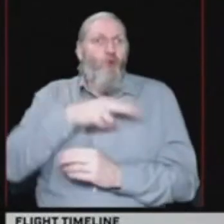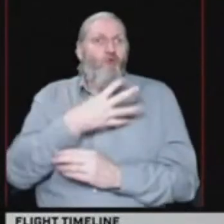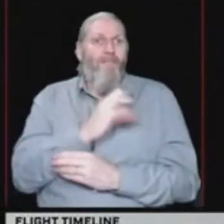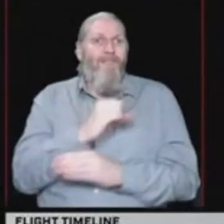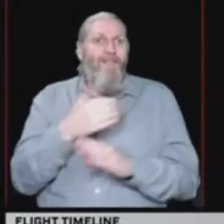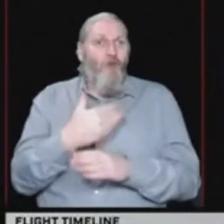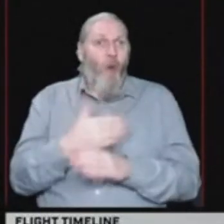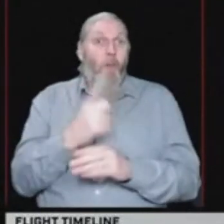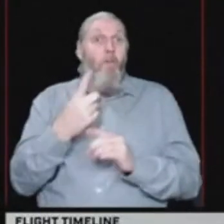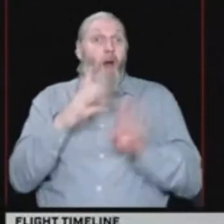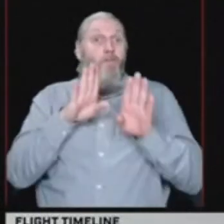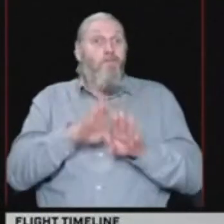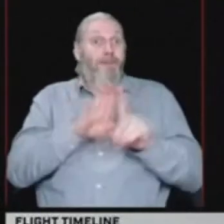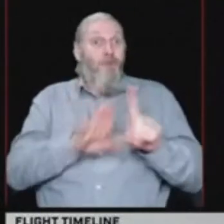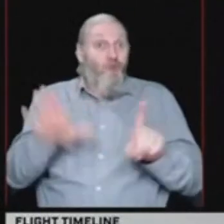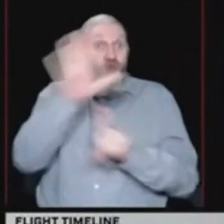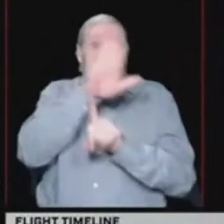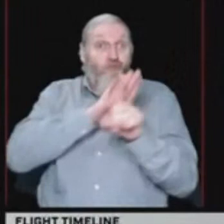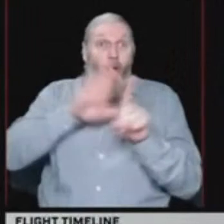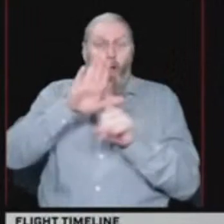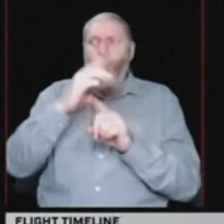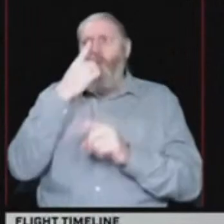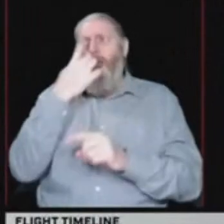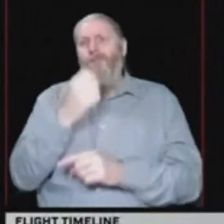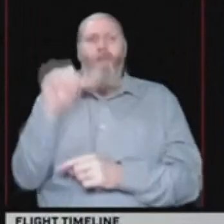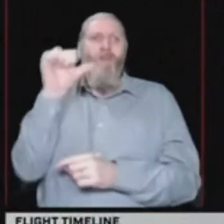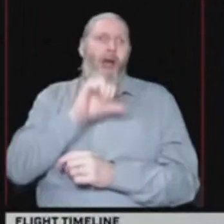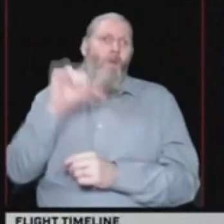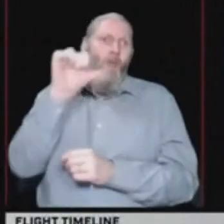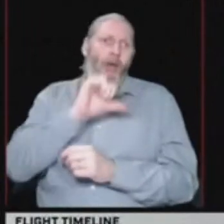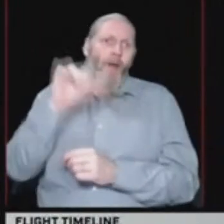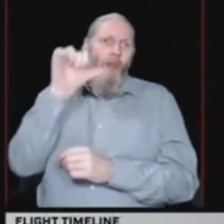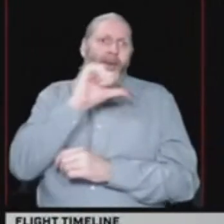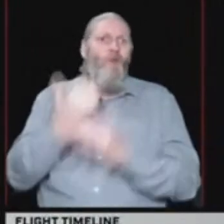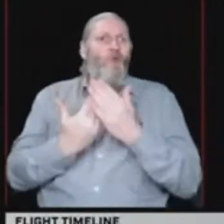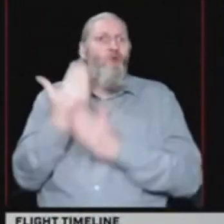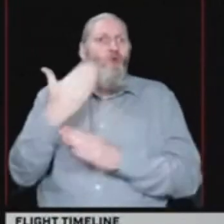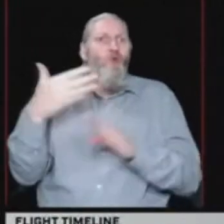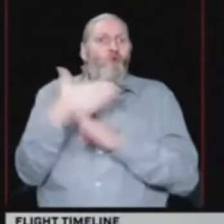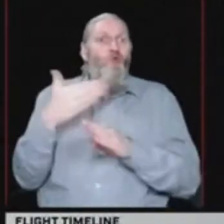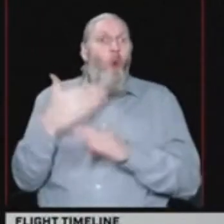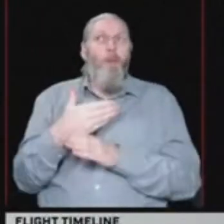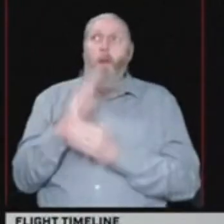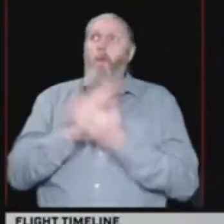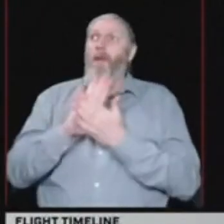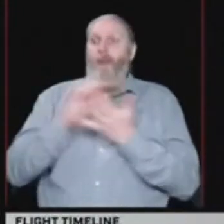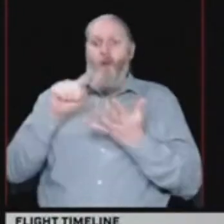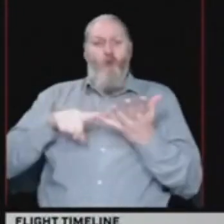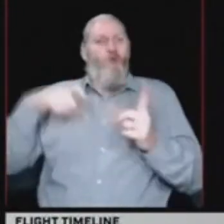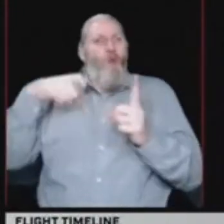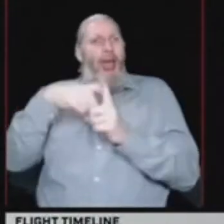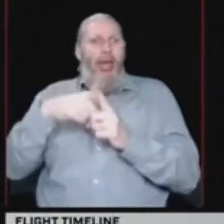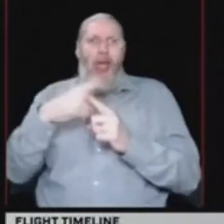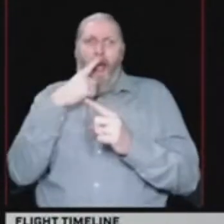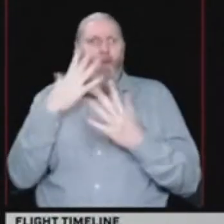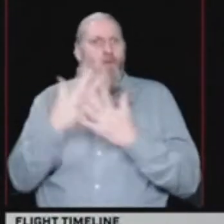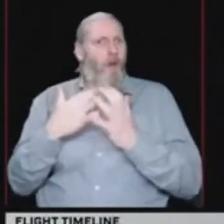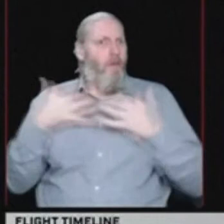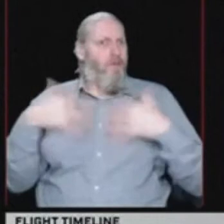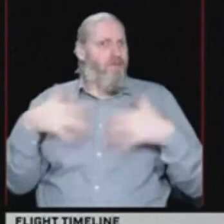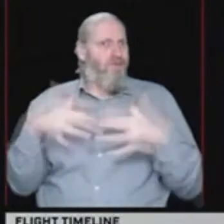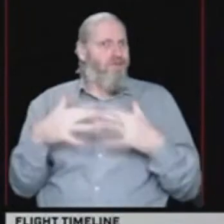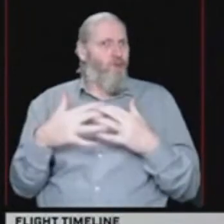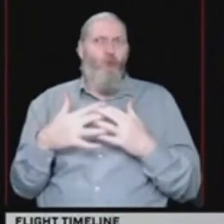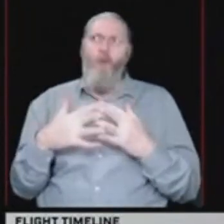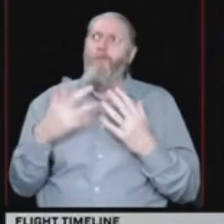of thousands, and making the UK a great place to do space. Yeah, and you mentioned some of the payloads